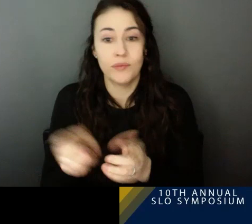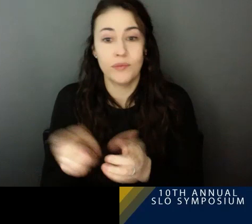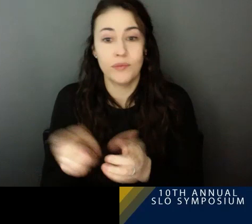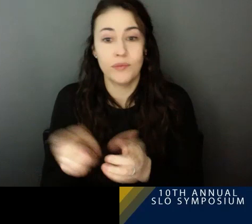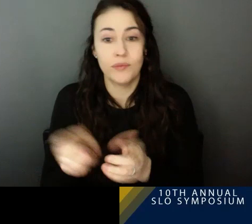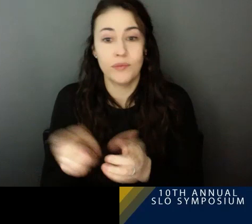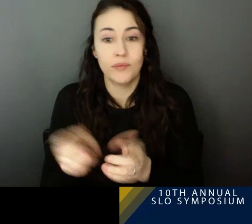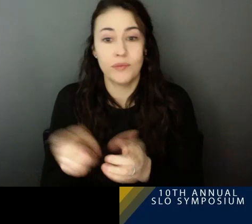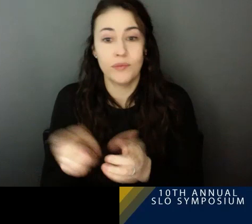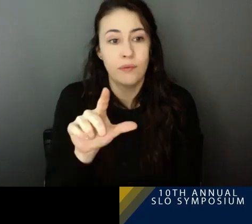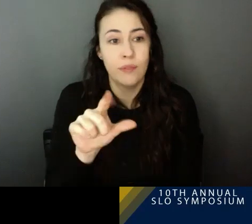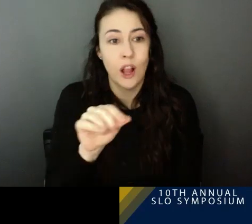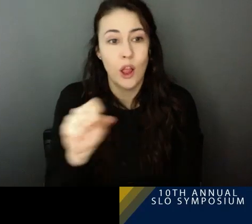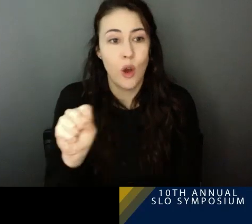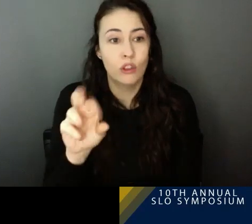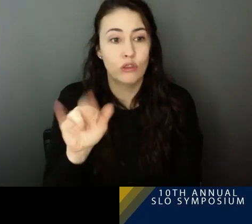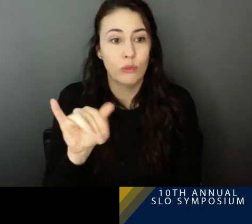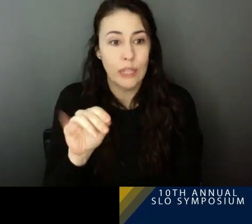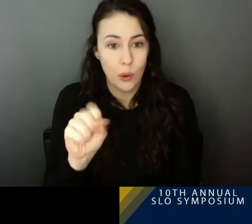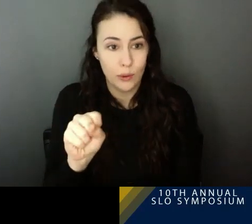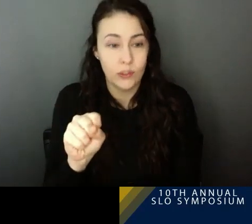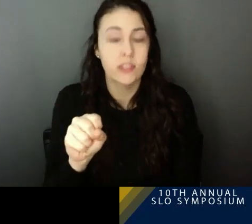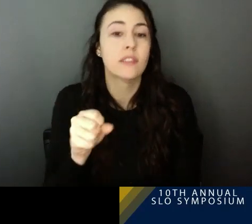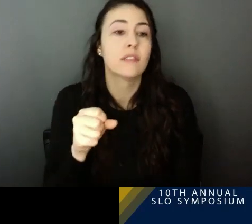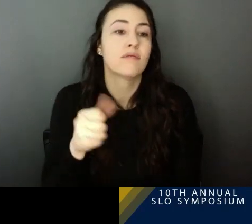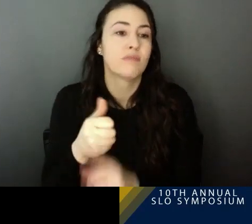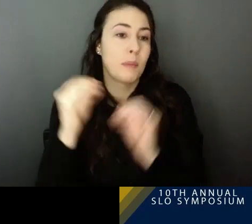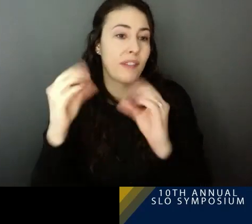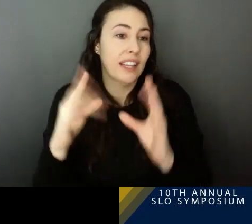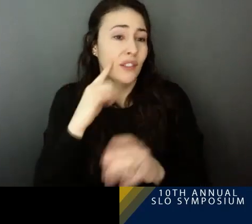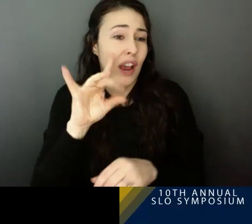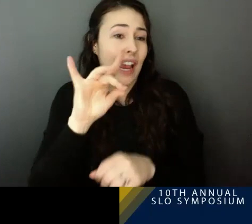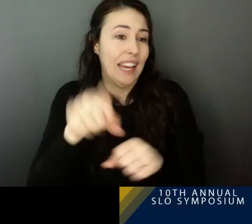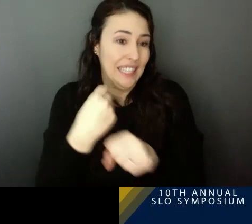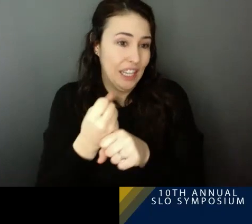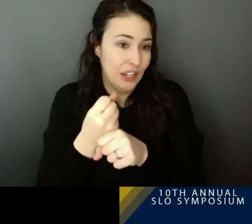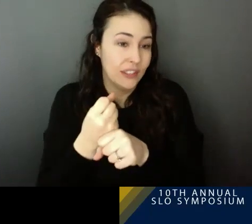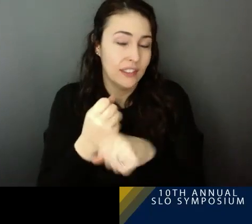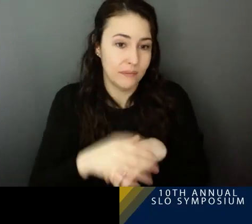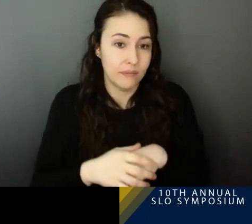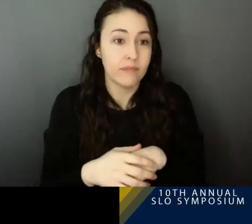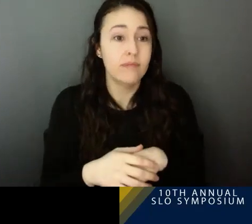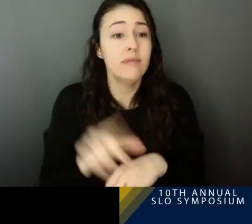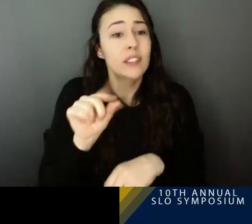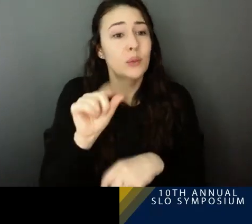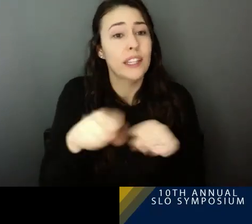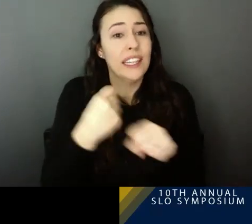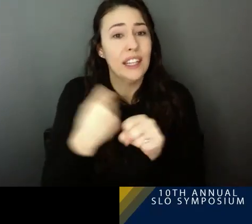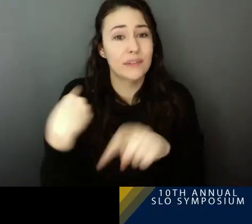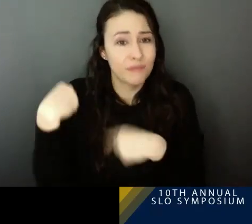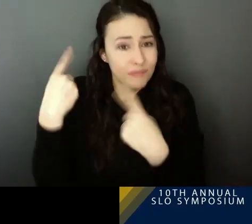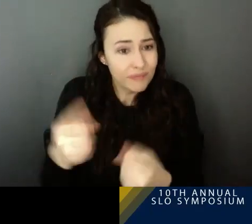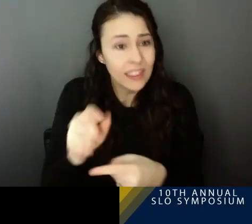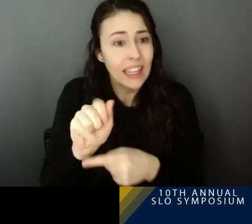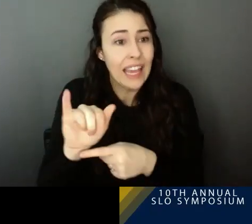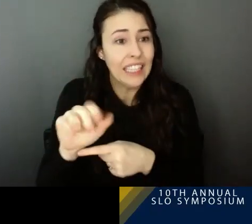and CSU Sacramento as an adjunct professor for over 8 years. Over the past 20 years, Aisha has worked with